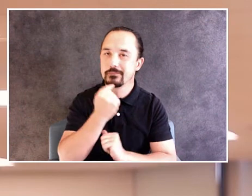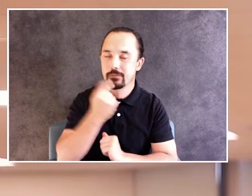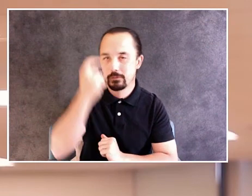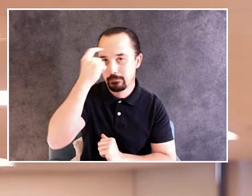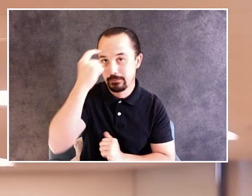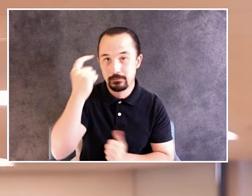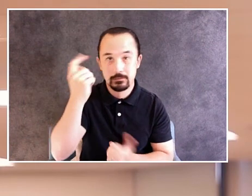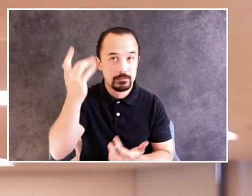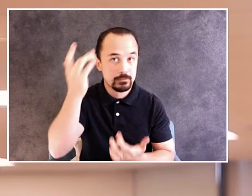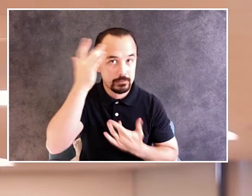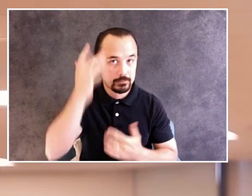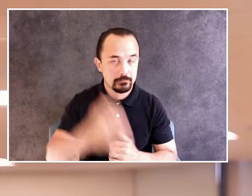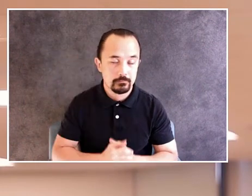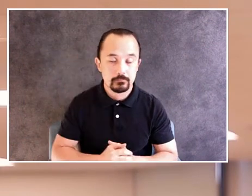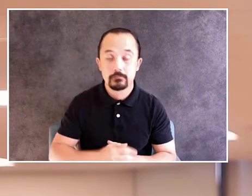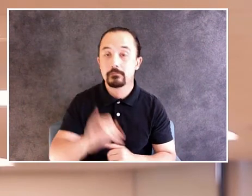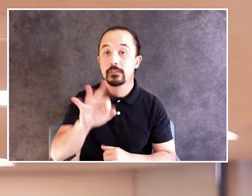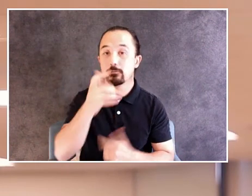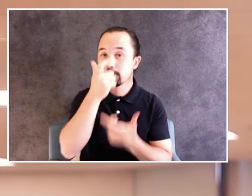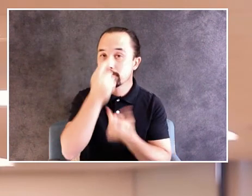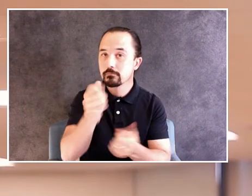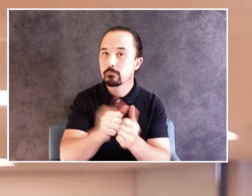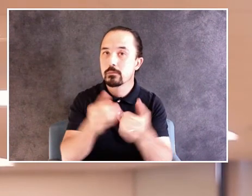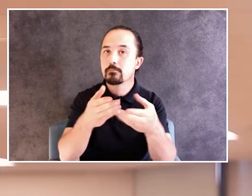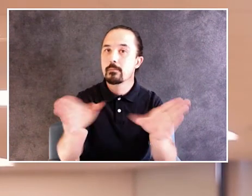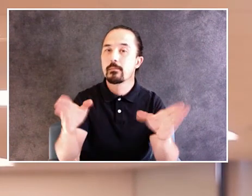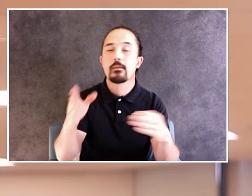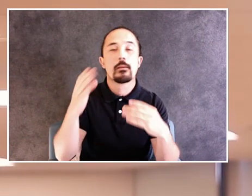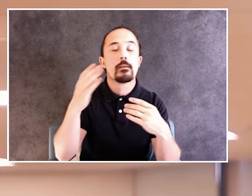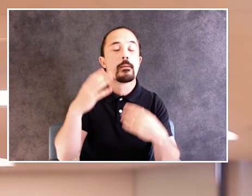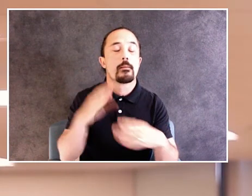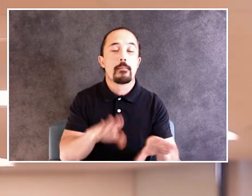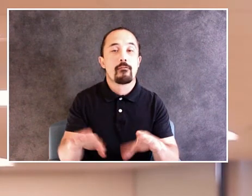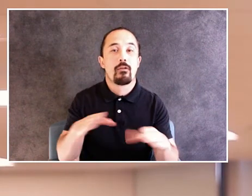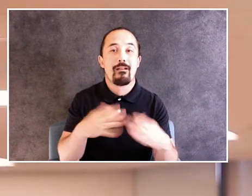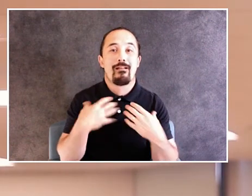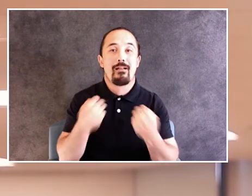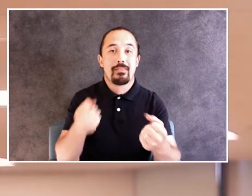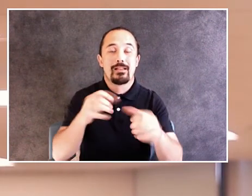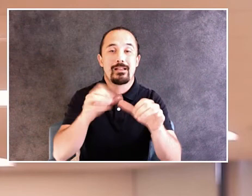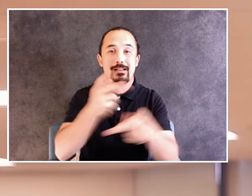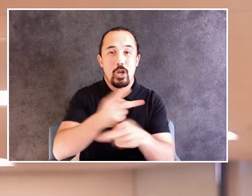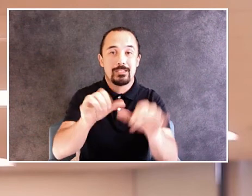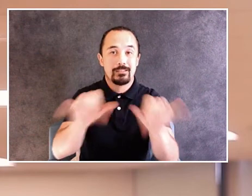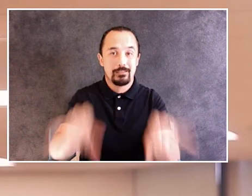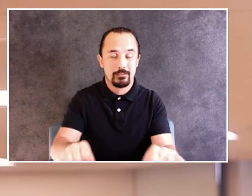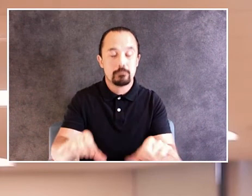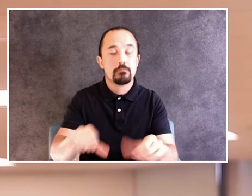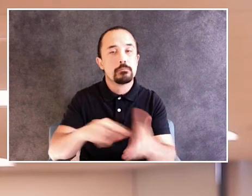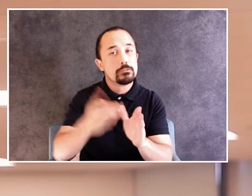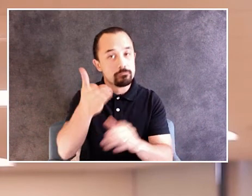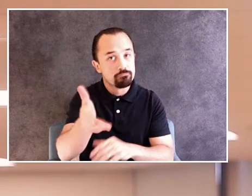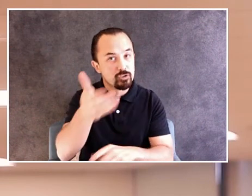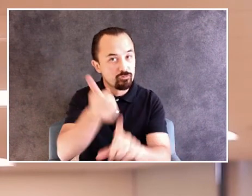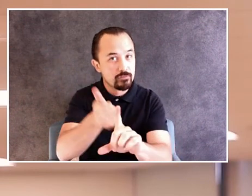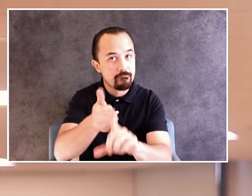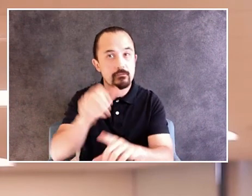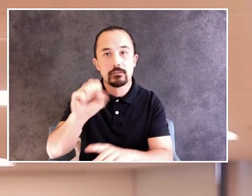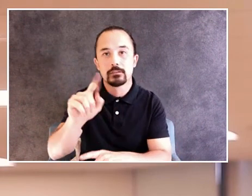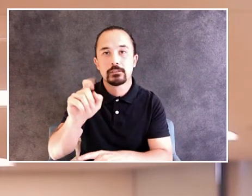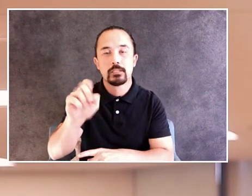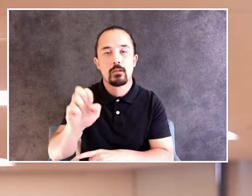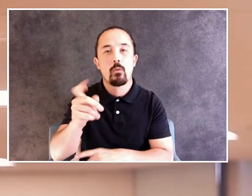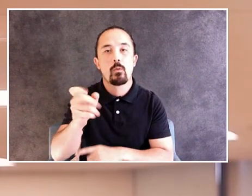illness. If you have an interest in the public behavioral health care system in Riverside County, you are a stakeholder. An important part